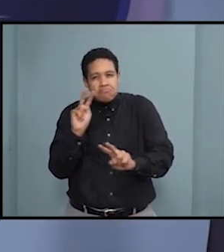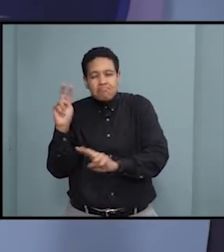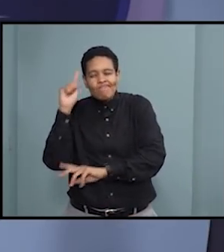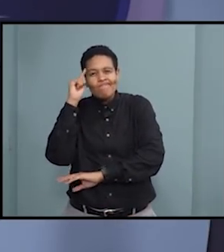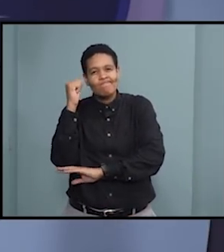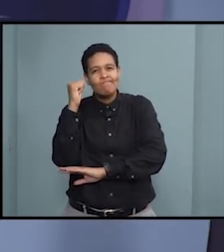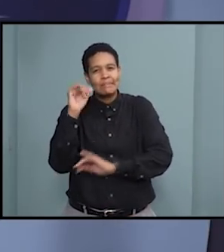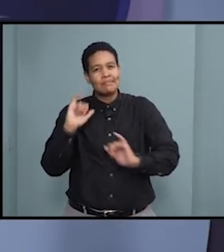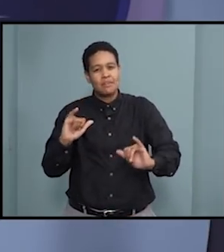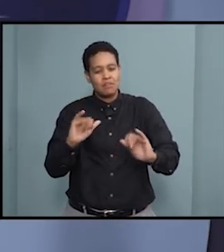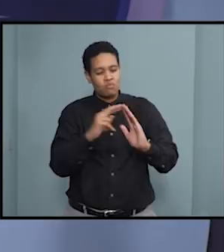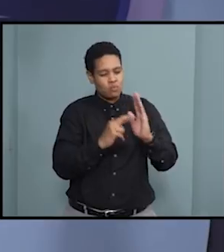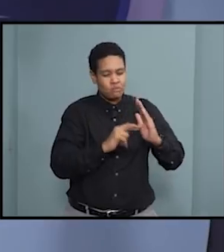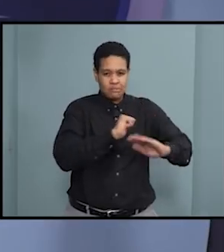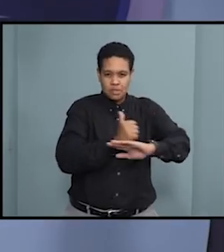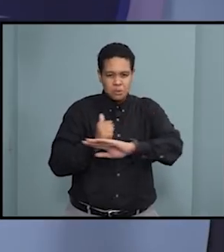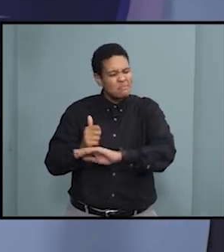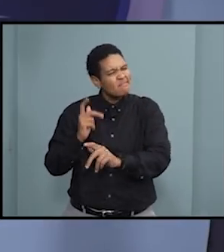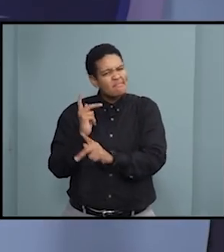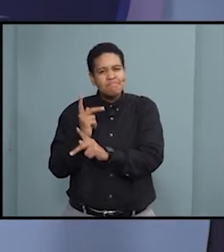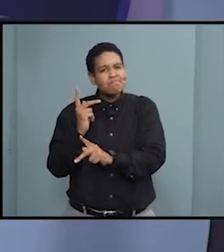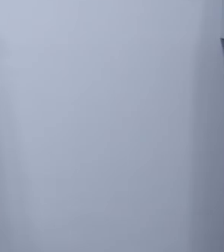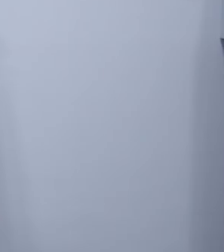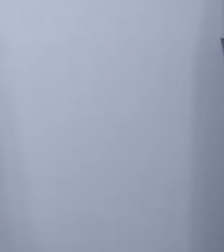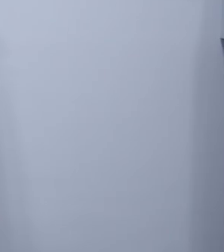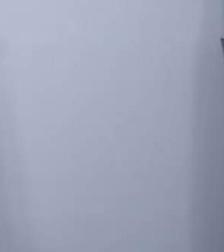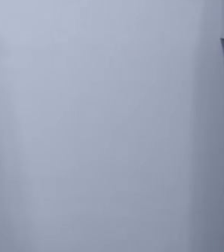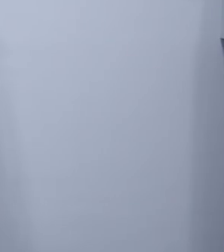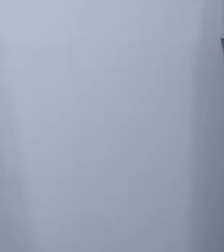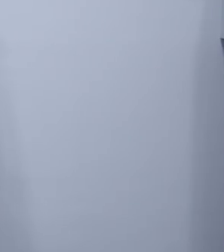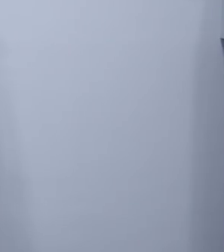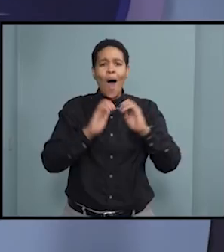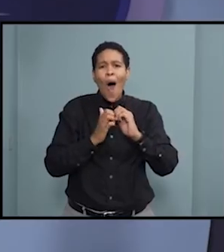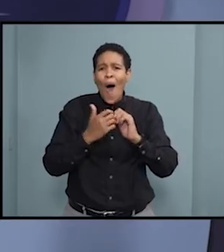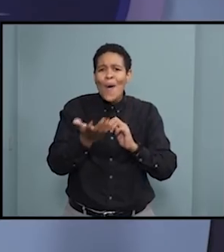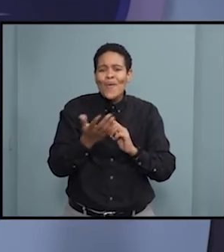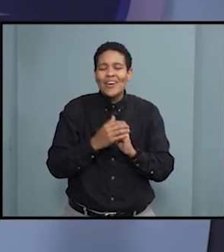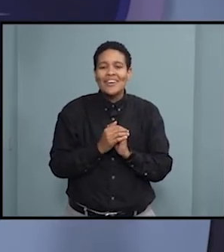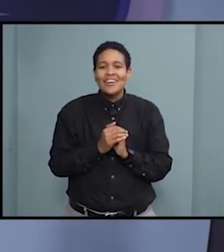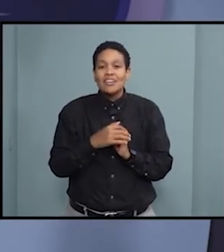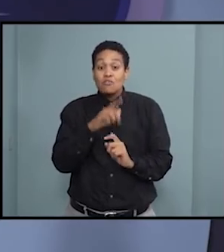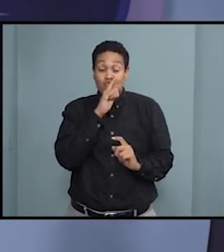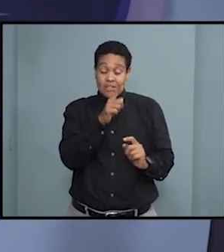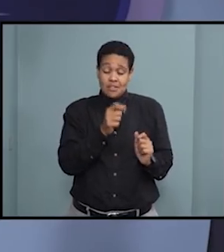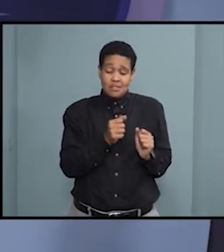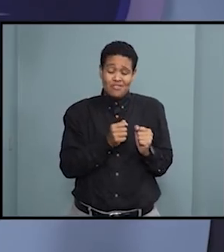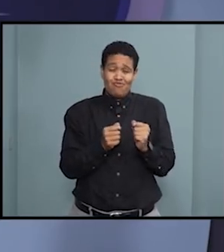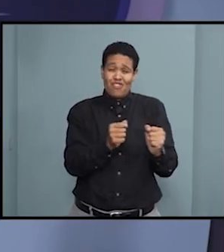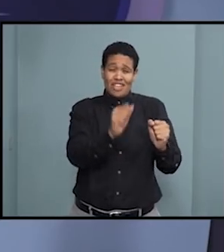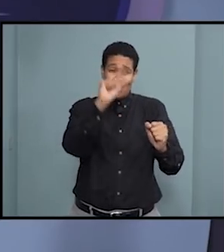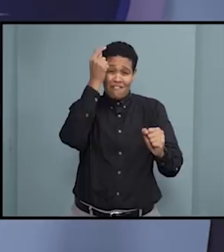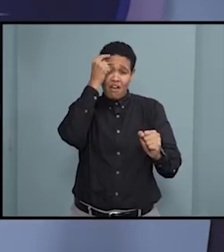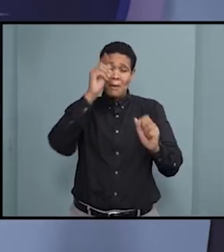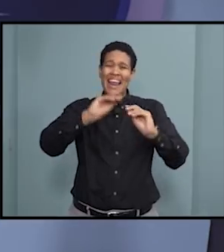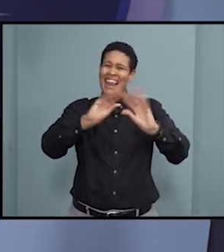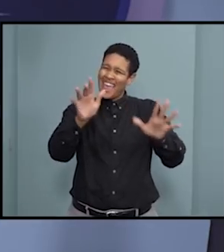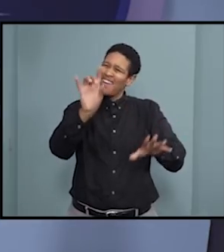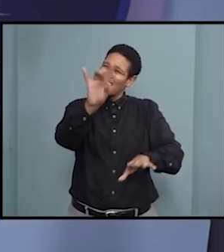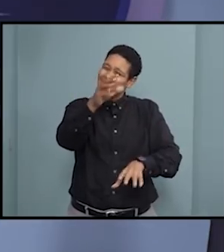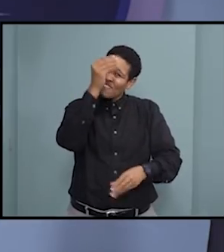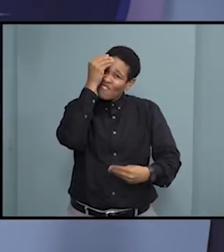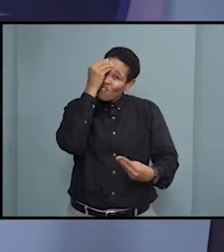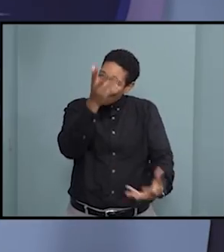and measures that have resulted in our successes so far. The strategy of the government, and to be clear,